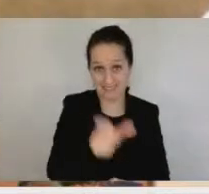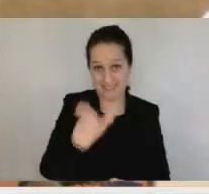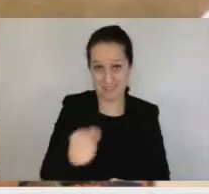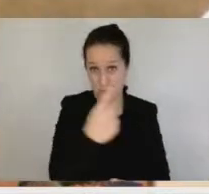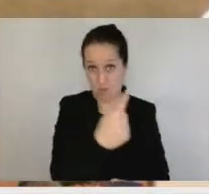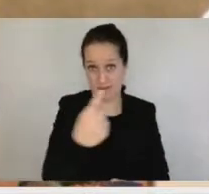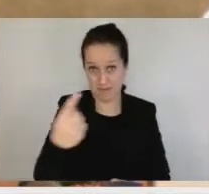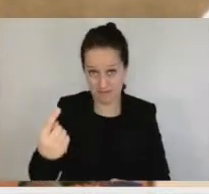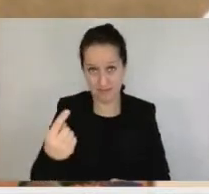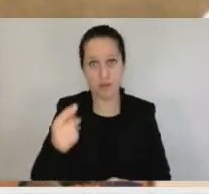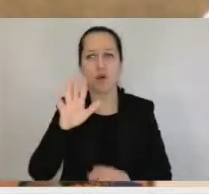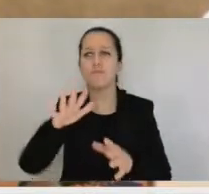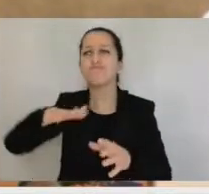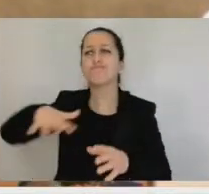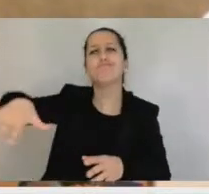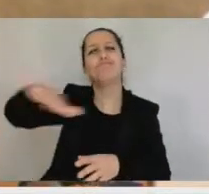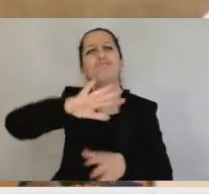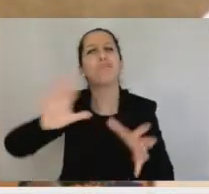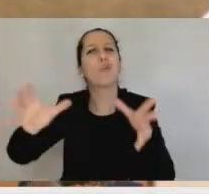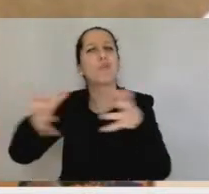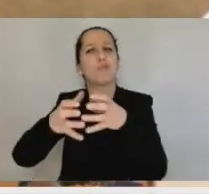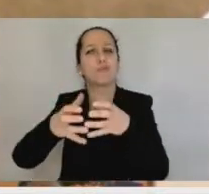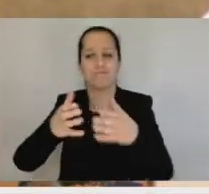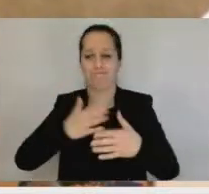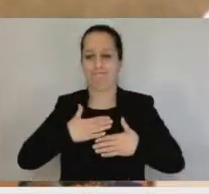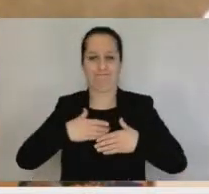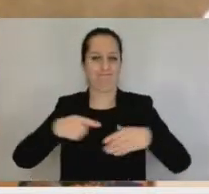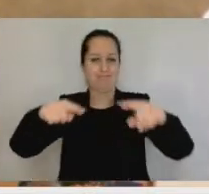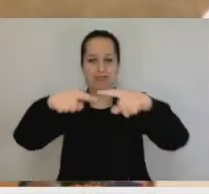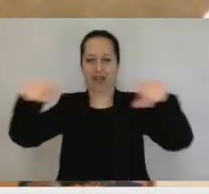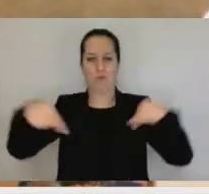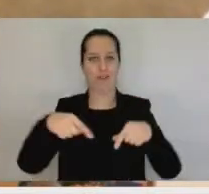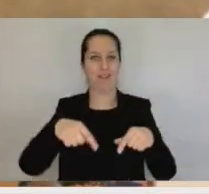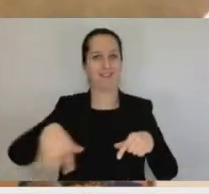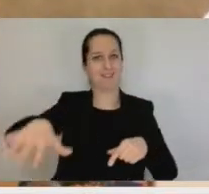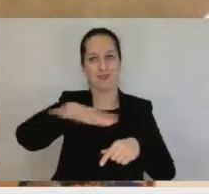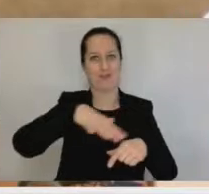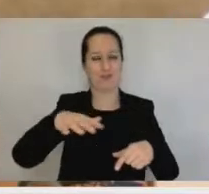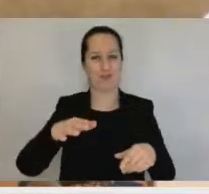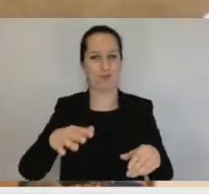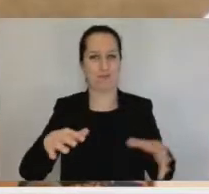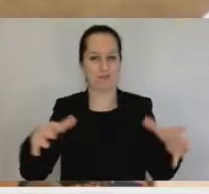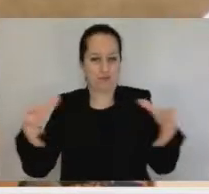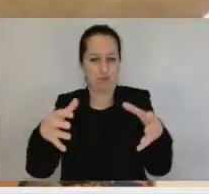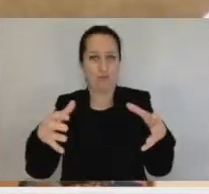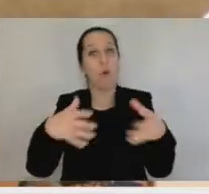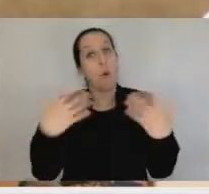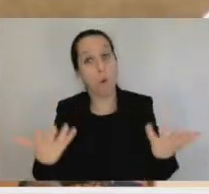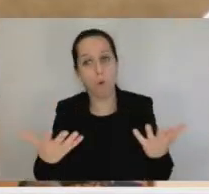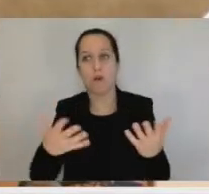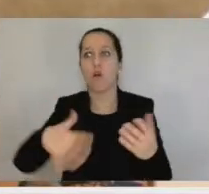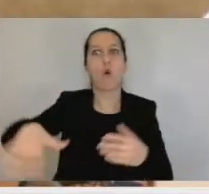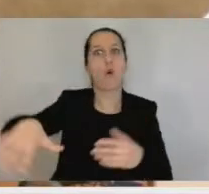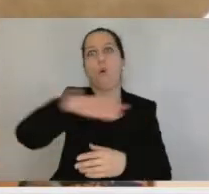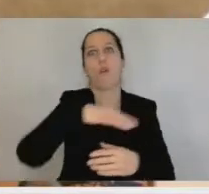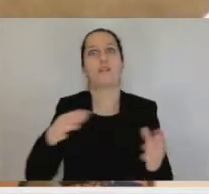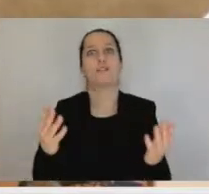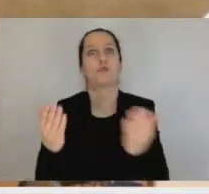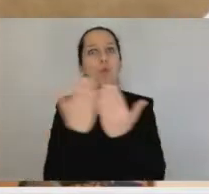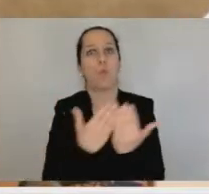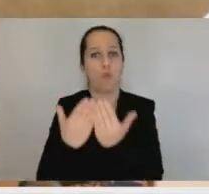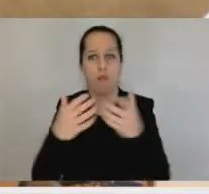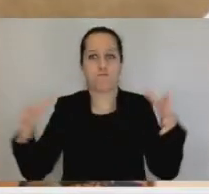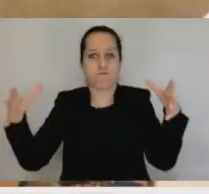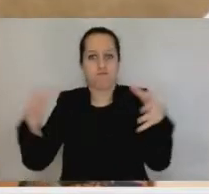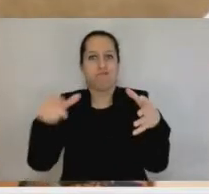collective measurement of the different socioeconomic and cultural characteristics of the school per se or the classroom, you will have different results.